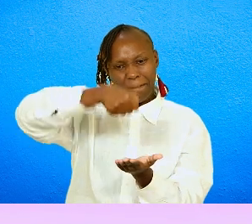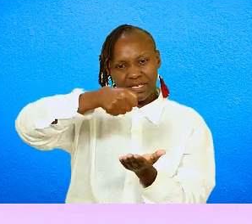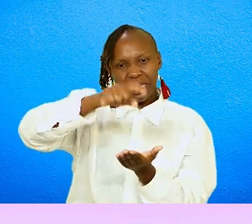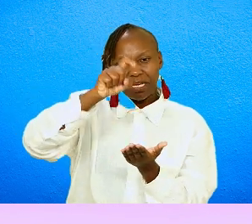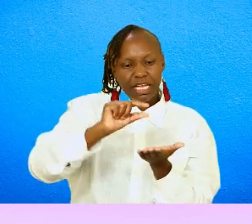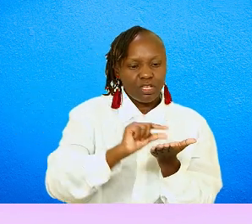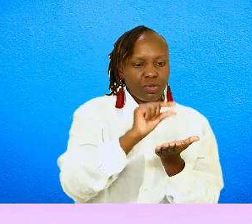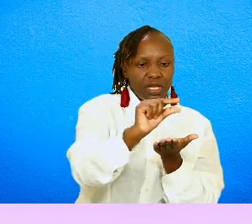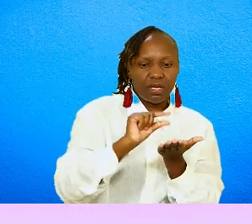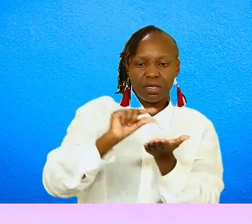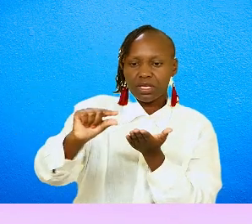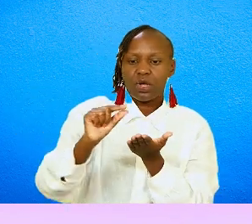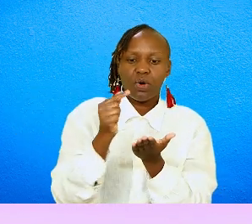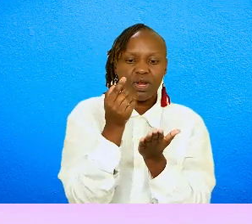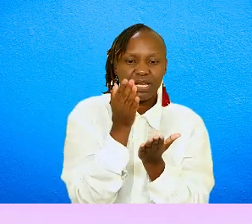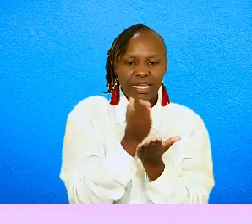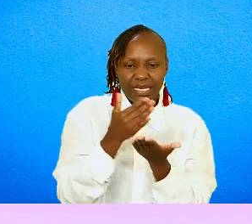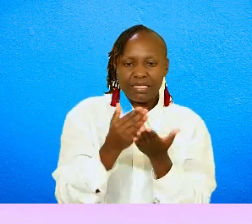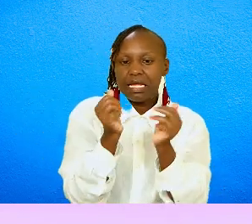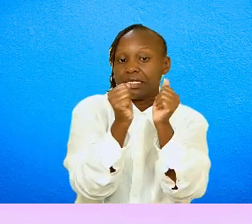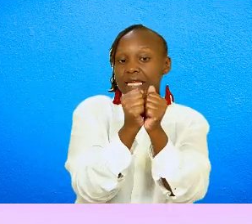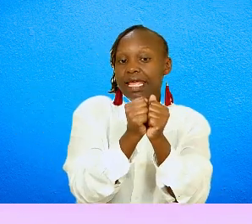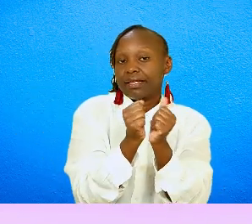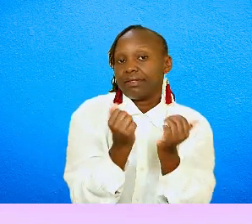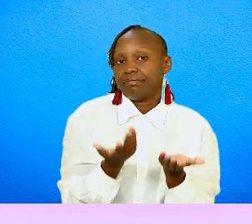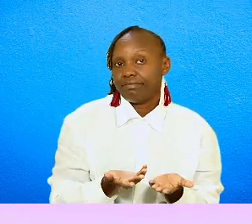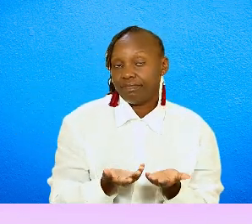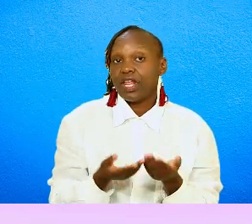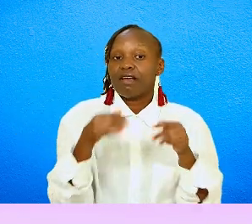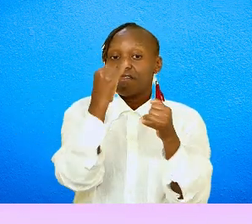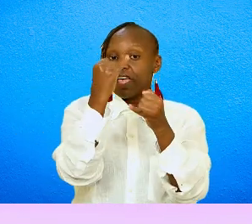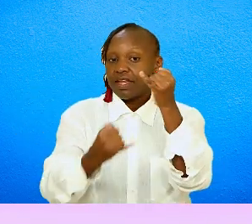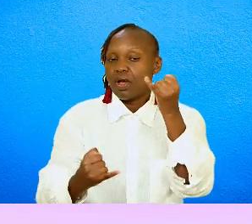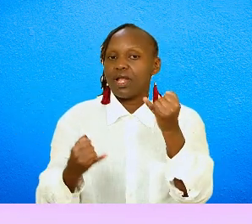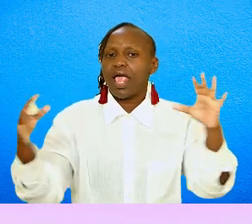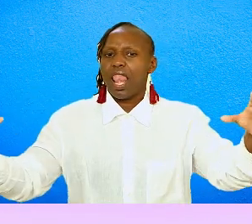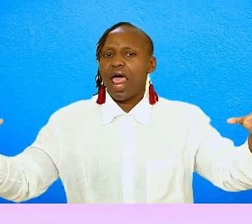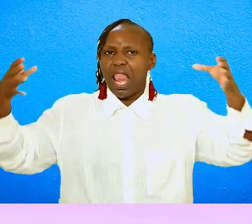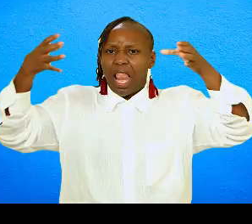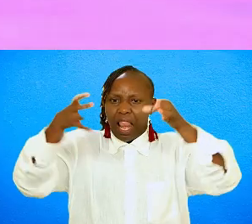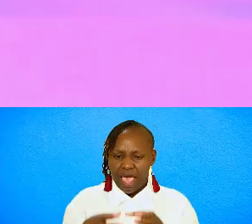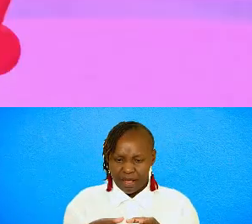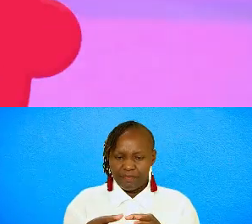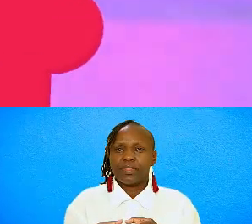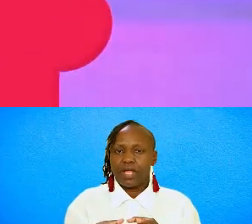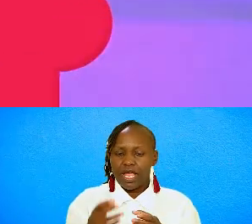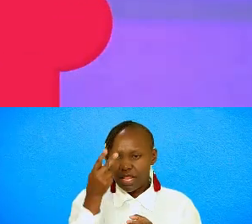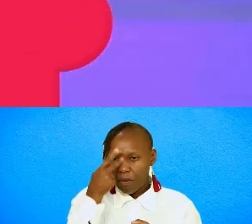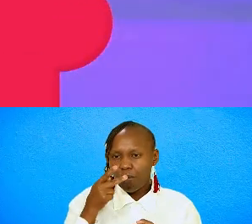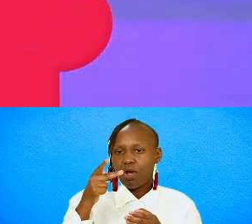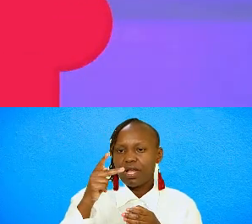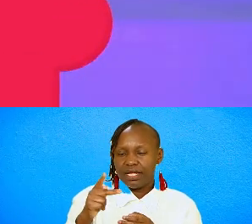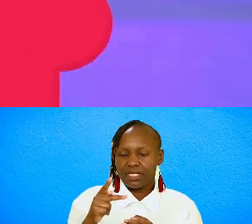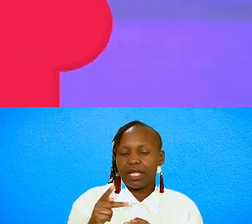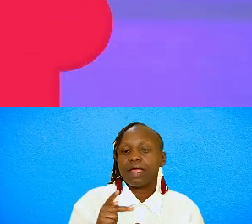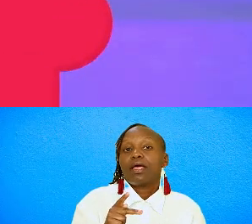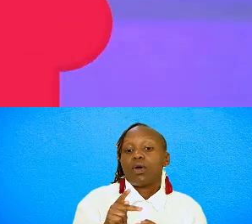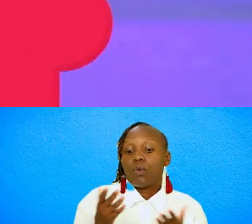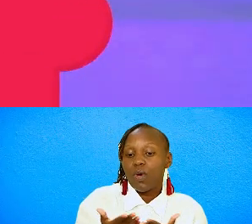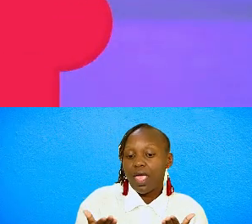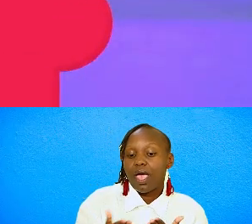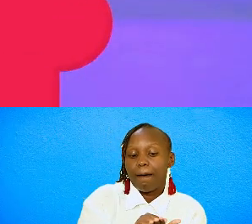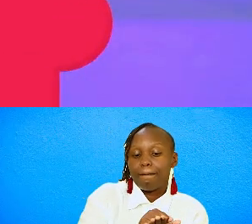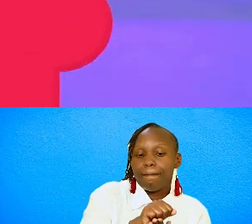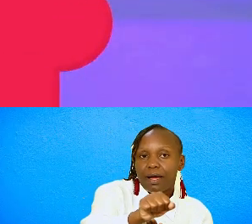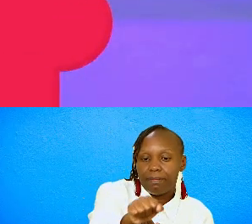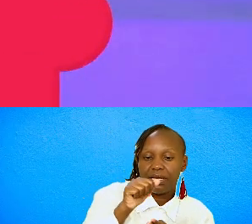wish to allocate to each of Kenya's 10 sectors? Finally, all our input is put together in the Budget Policy Statement, or BPS for short, which is